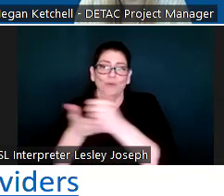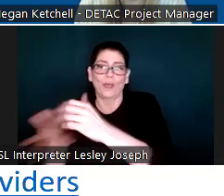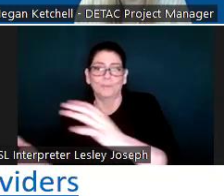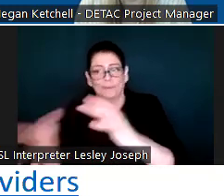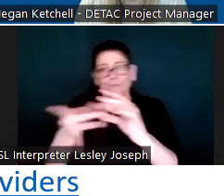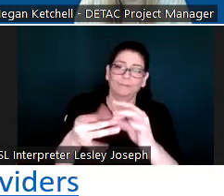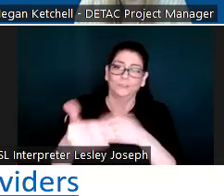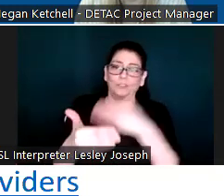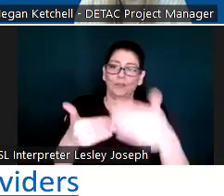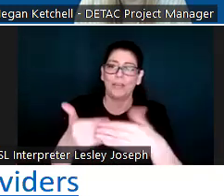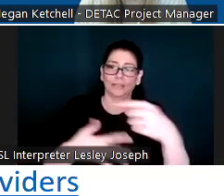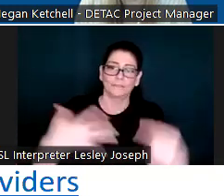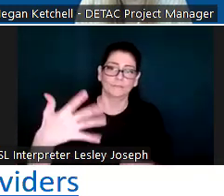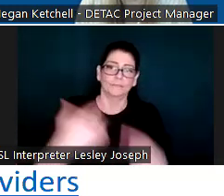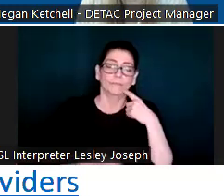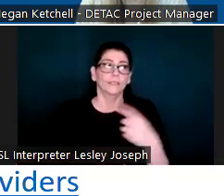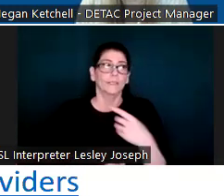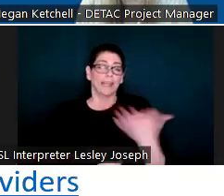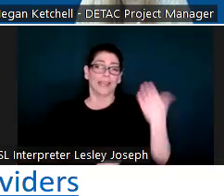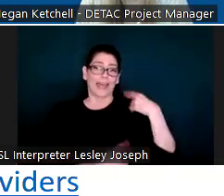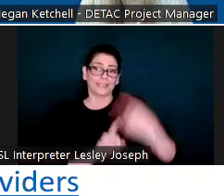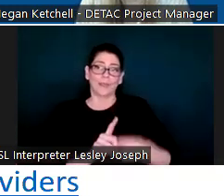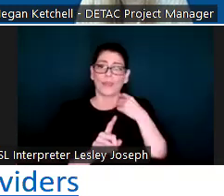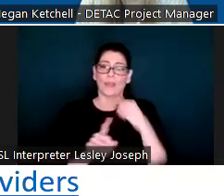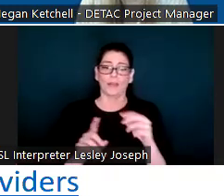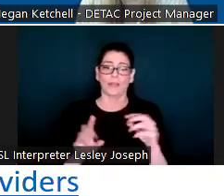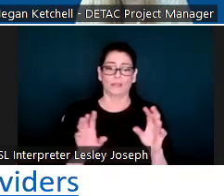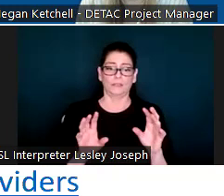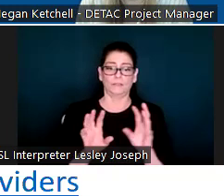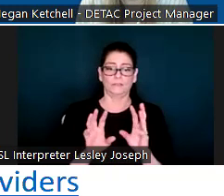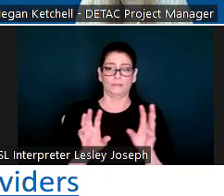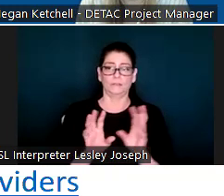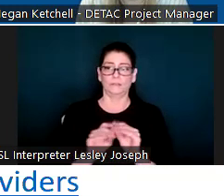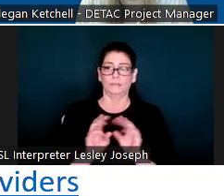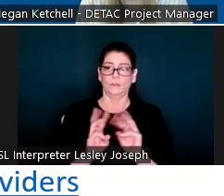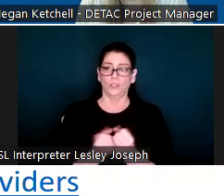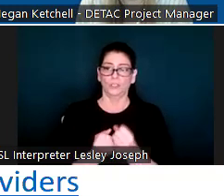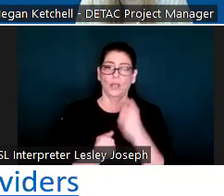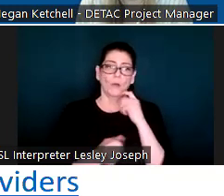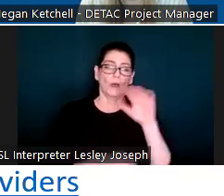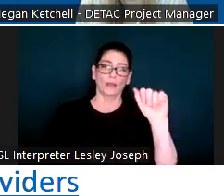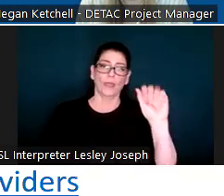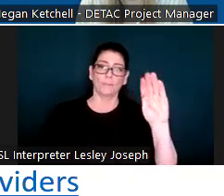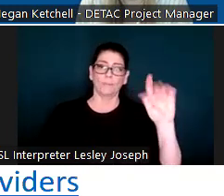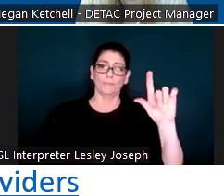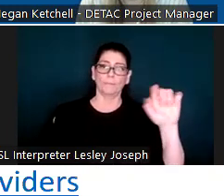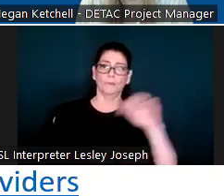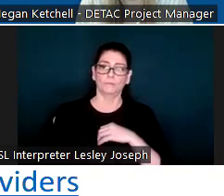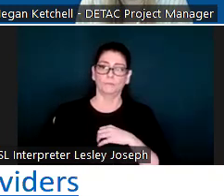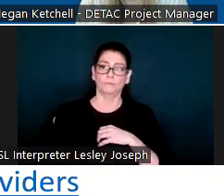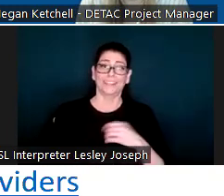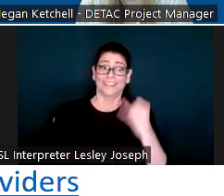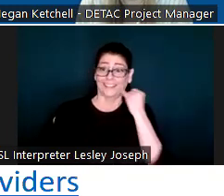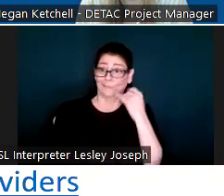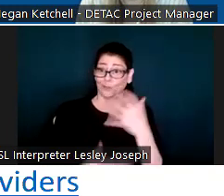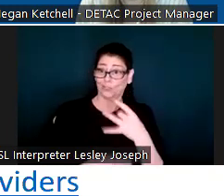finally, there was a webinar just last month on ABLE. You heard Kelly talk about that today. If you have an interest in diving deeper, there's a